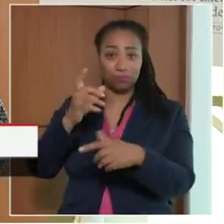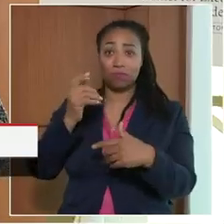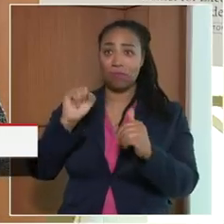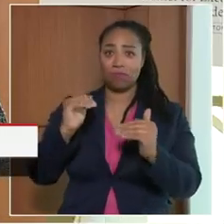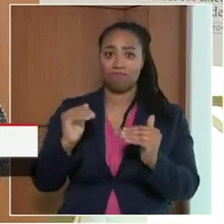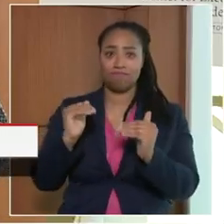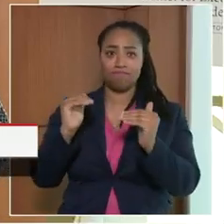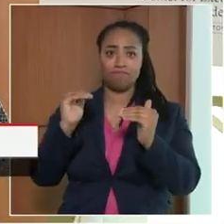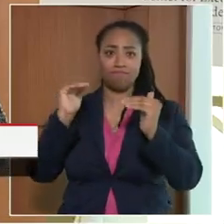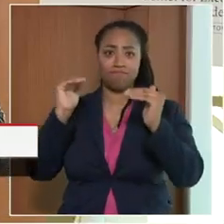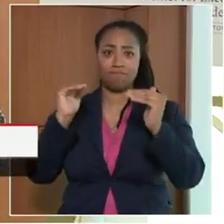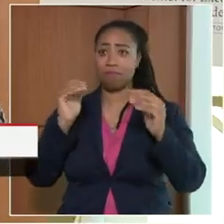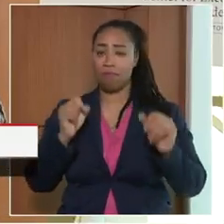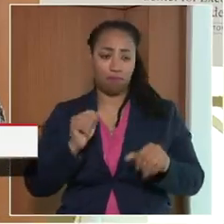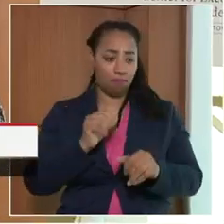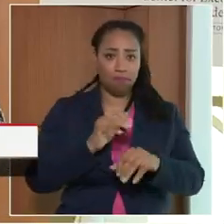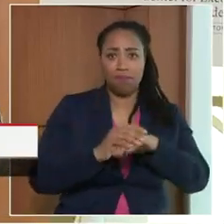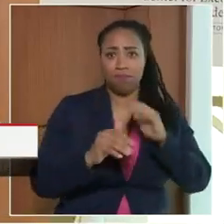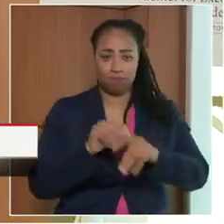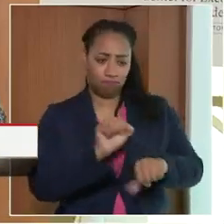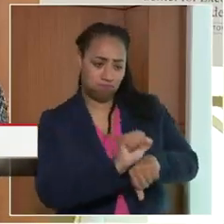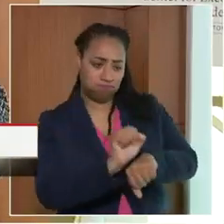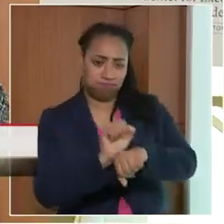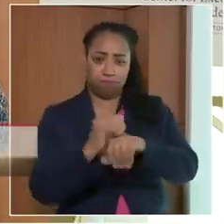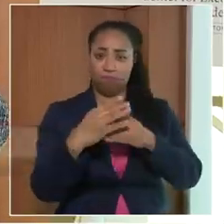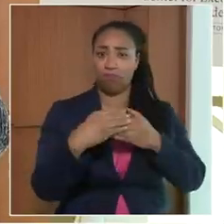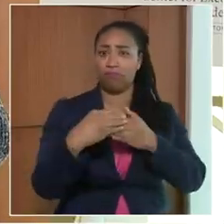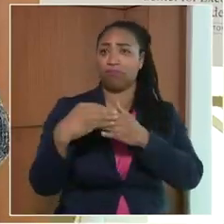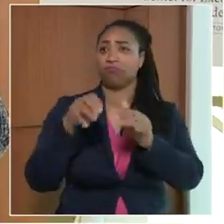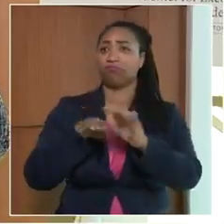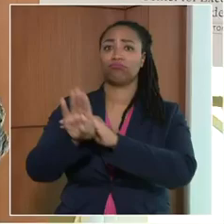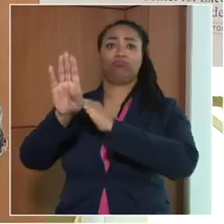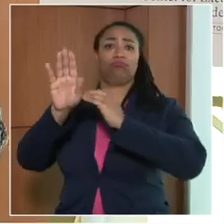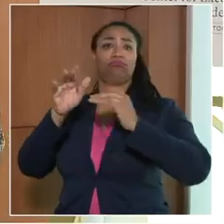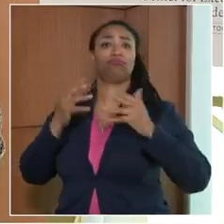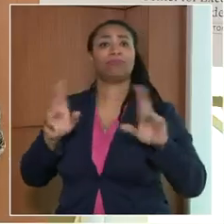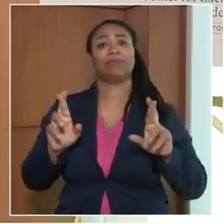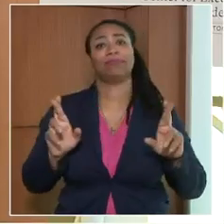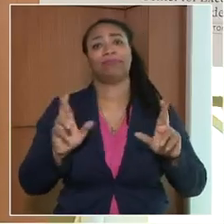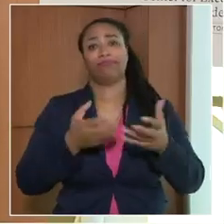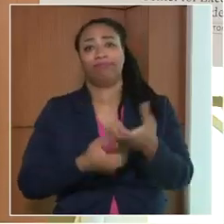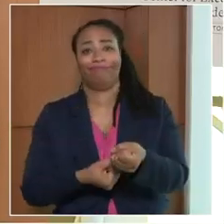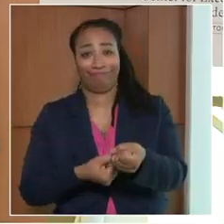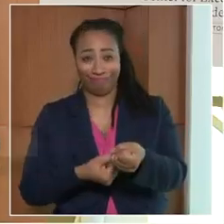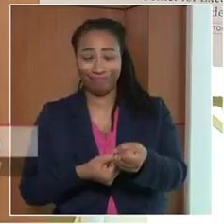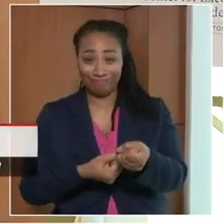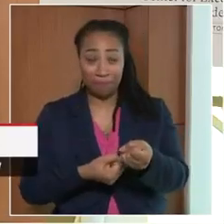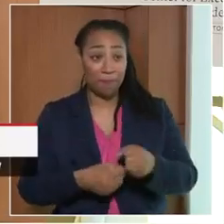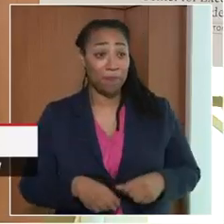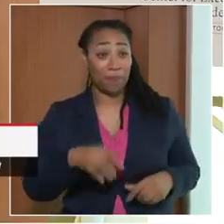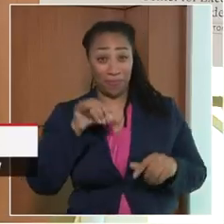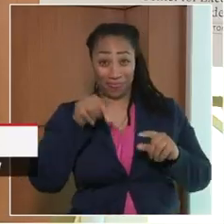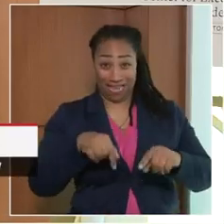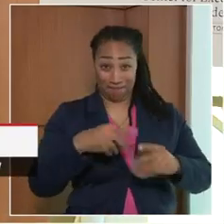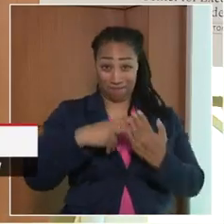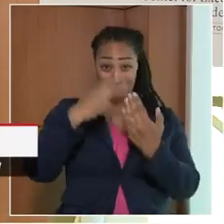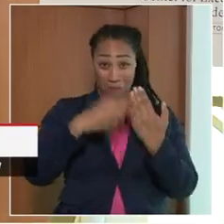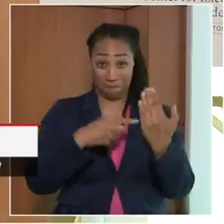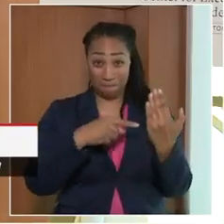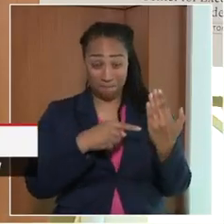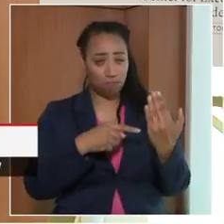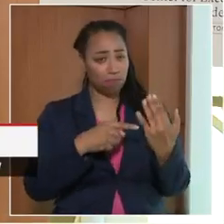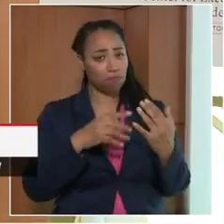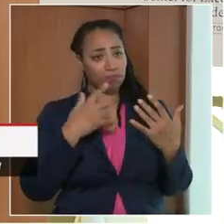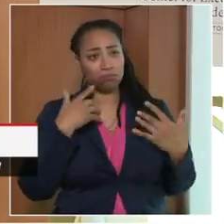they're already doing. And so this is really a part of our mission for the last more than 25 years, to be able to work with